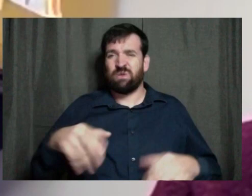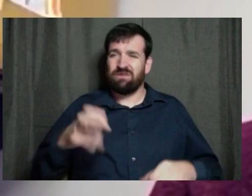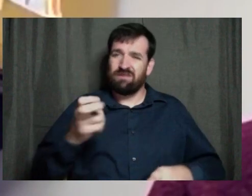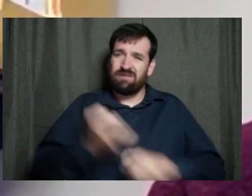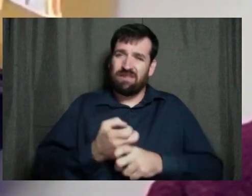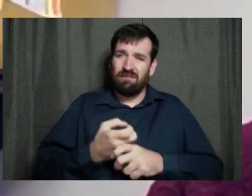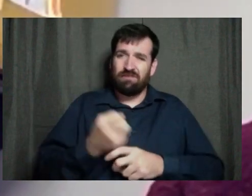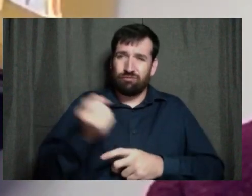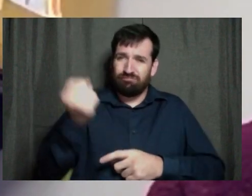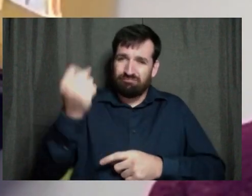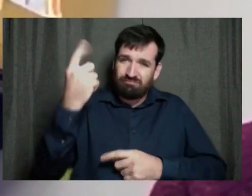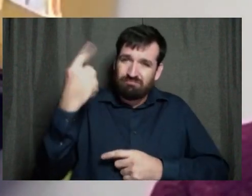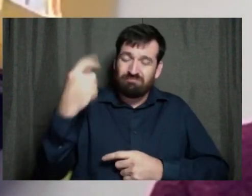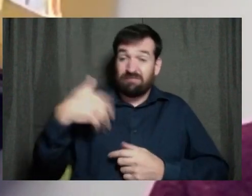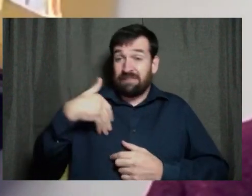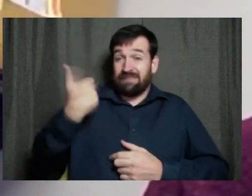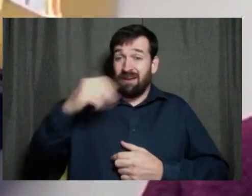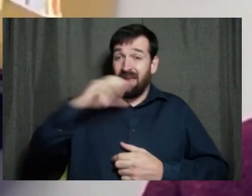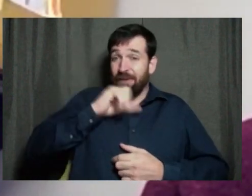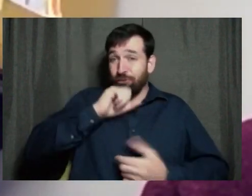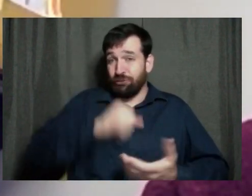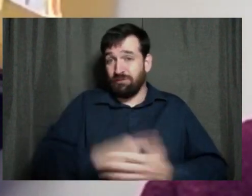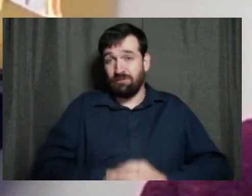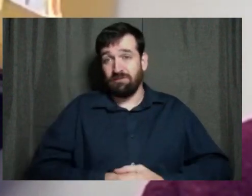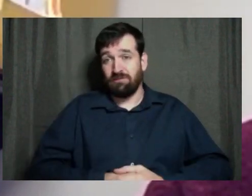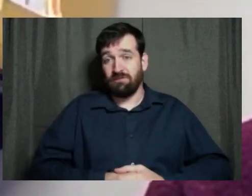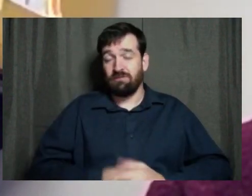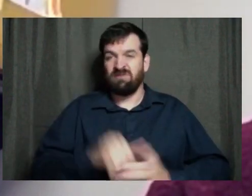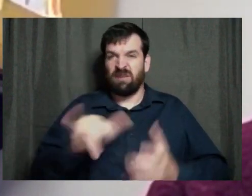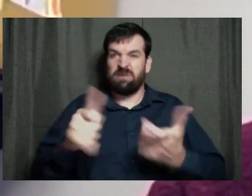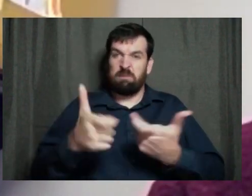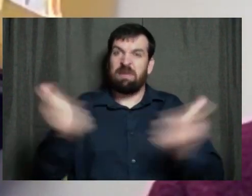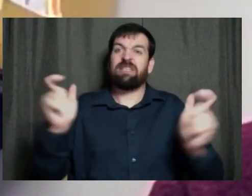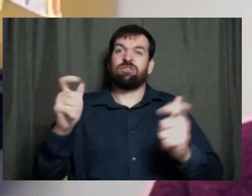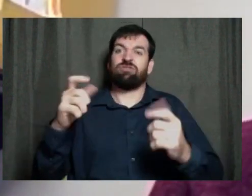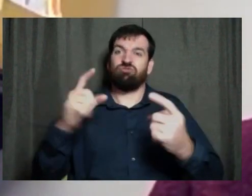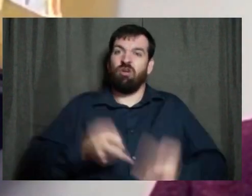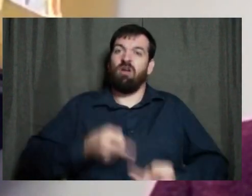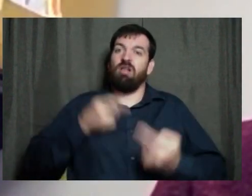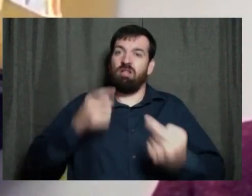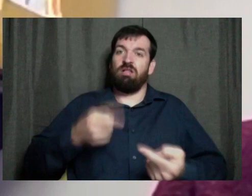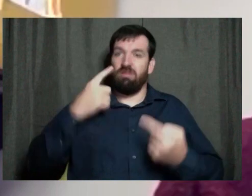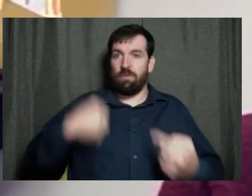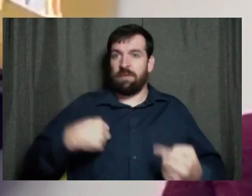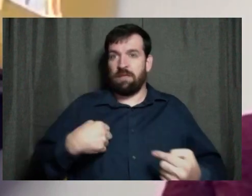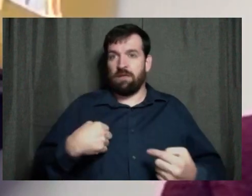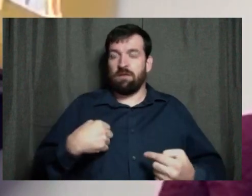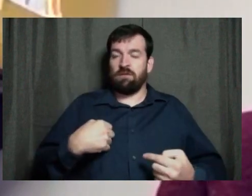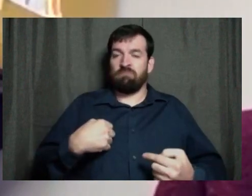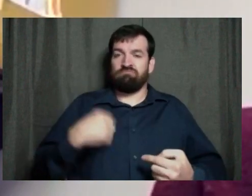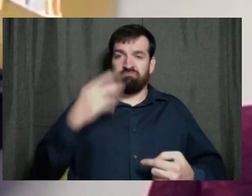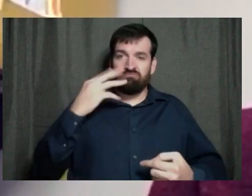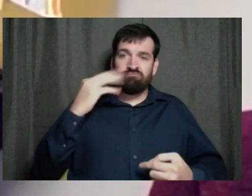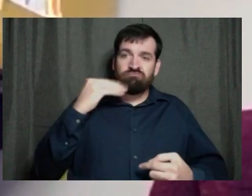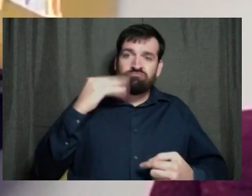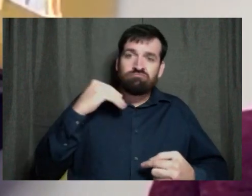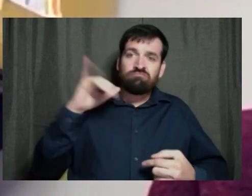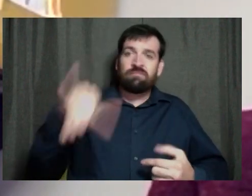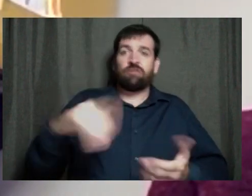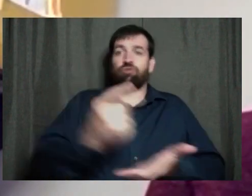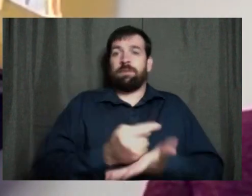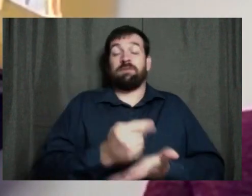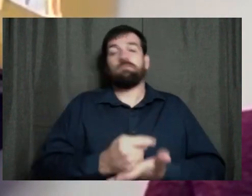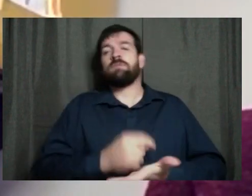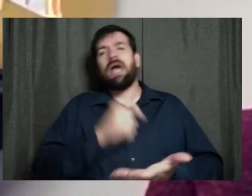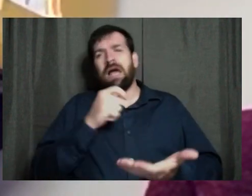around, especially at such a young age. So I think that was the biggest struggle for me at the time. Like going through the treatment was not, I'm not going to say it